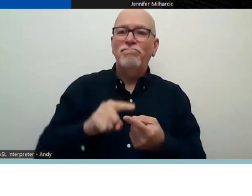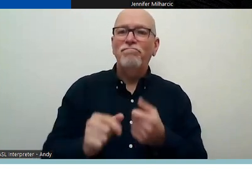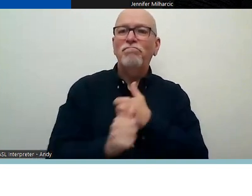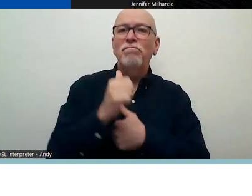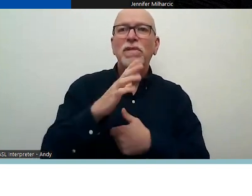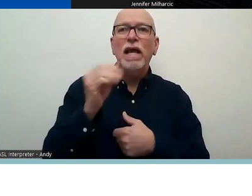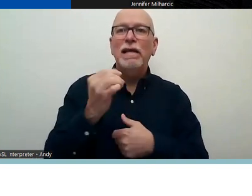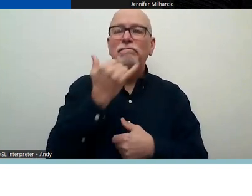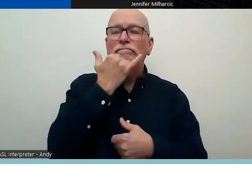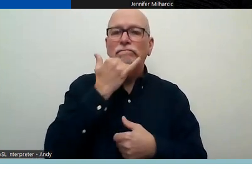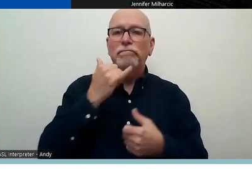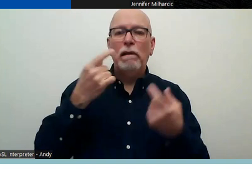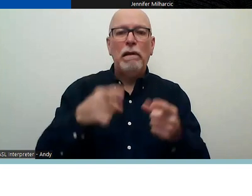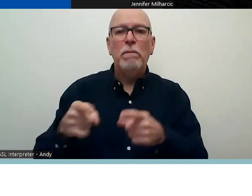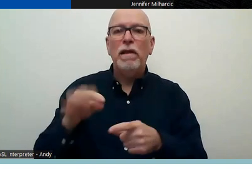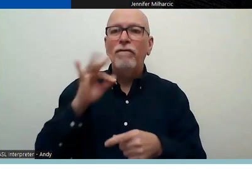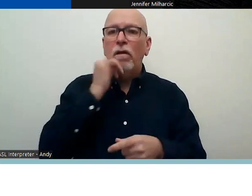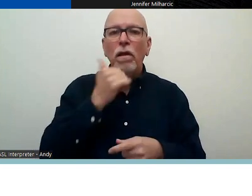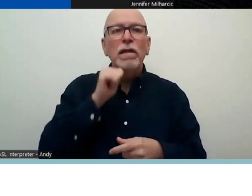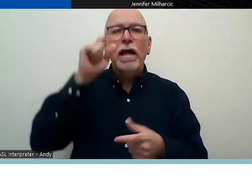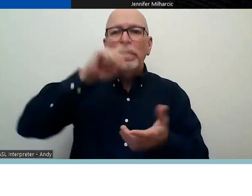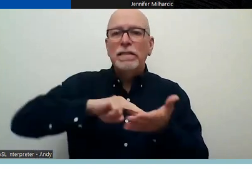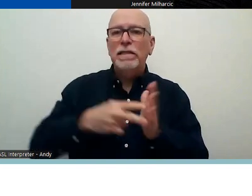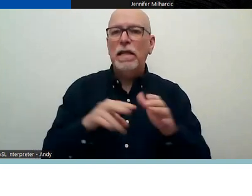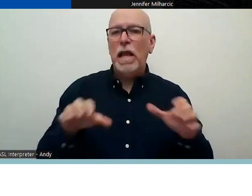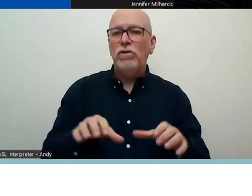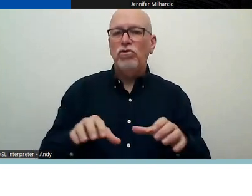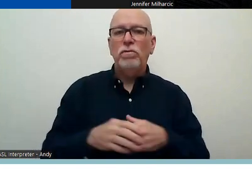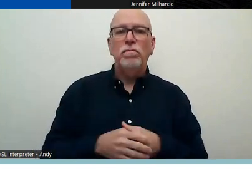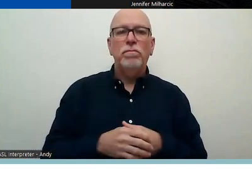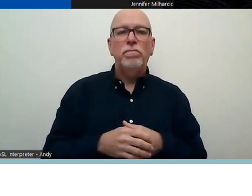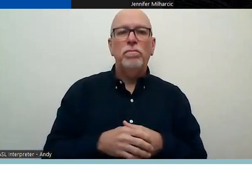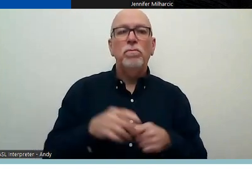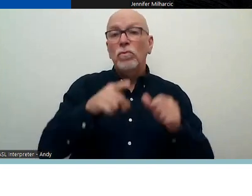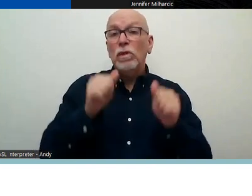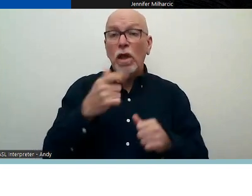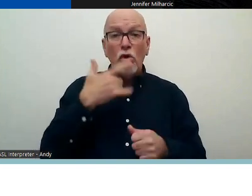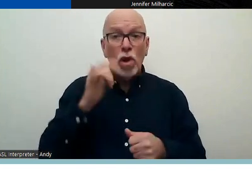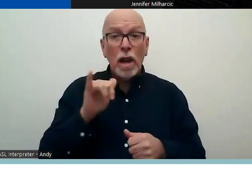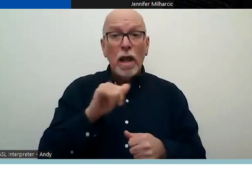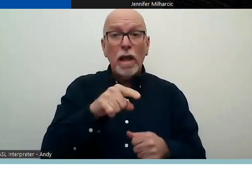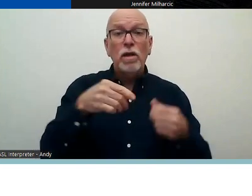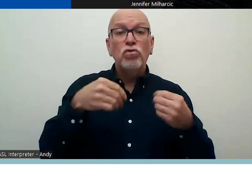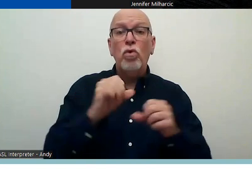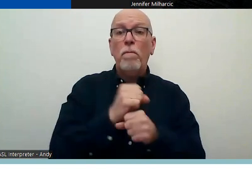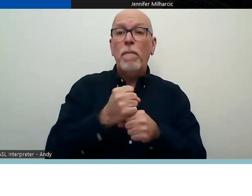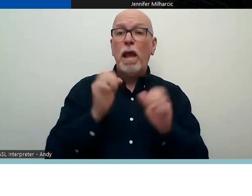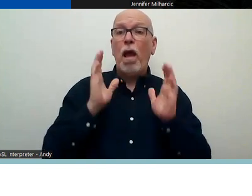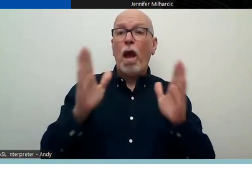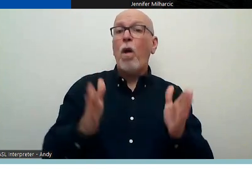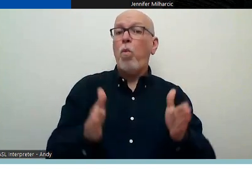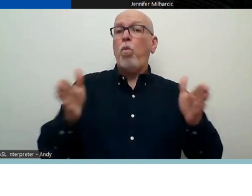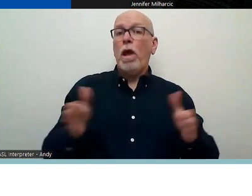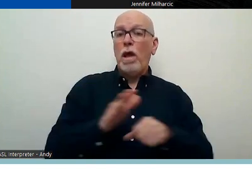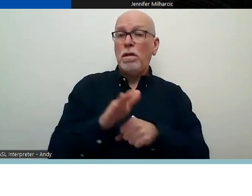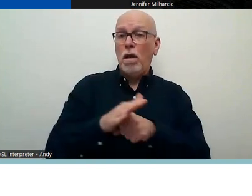consequences of accidental or unintended actions this can look like stores making aisles wide enough for wheelchairs